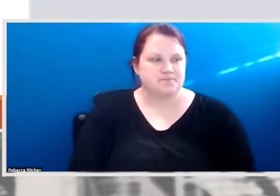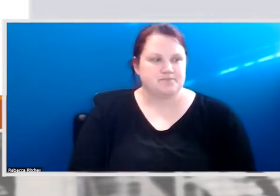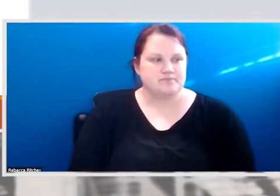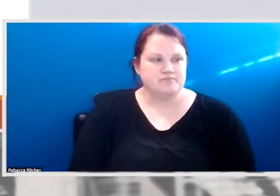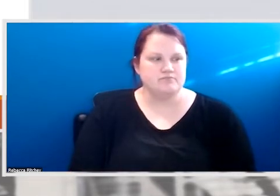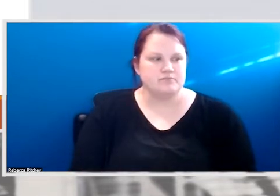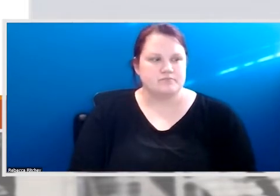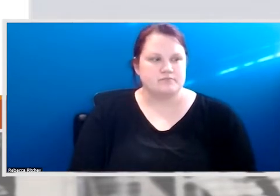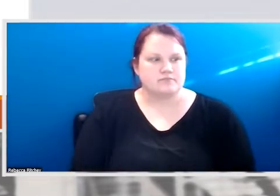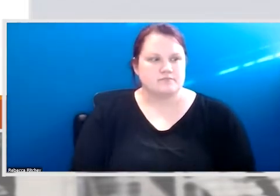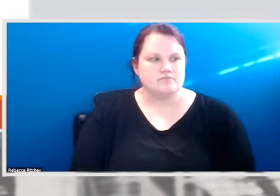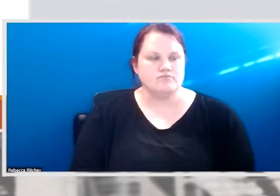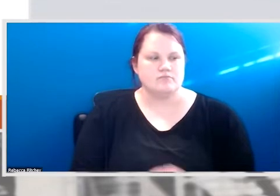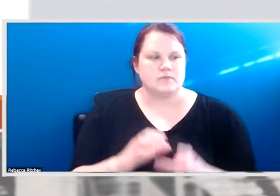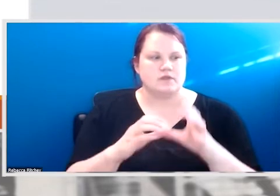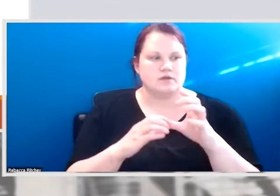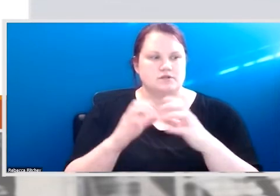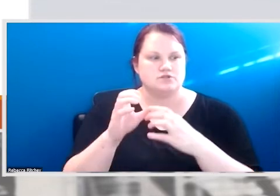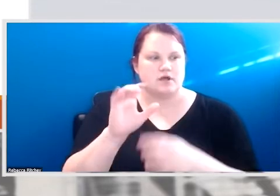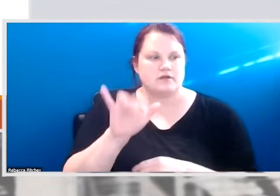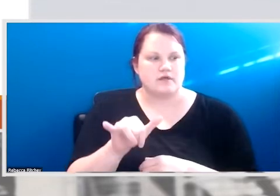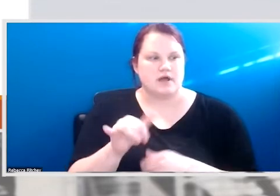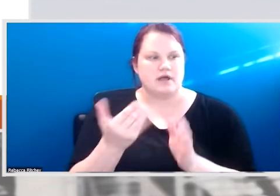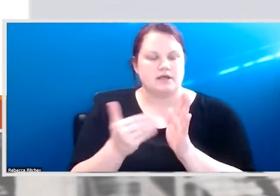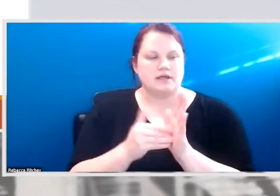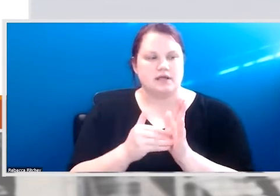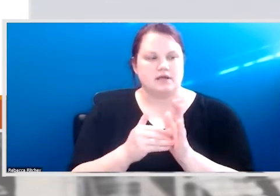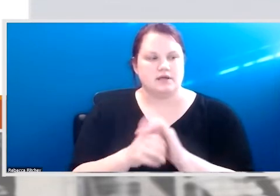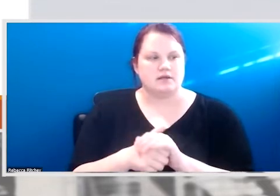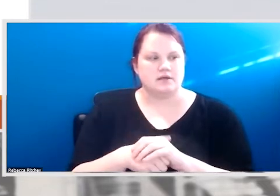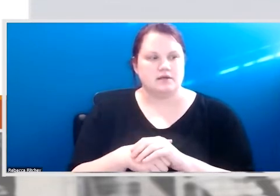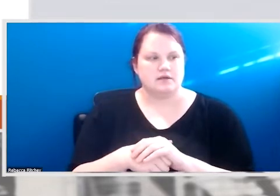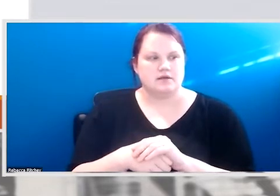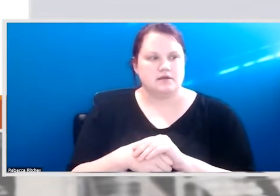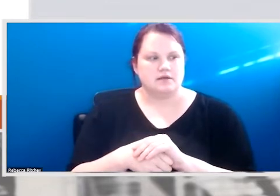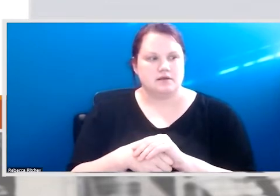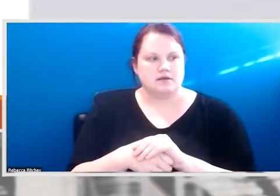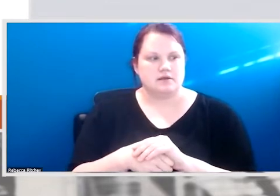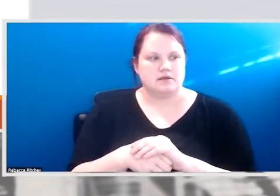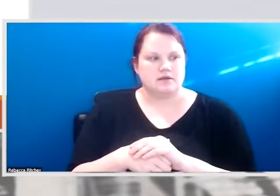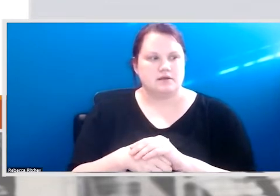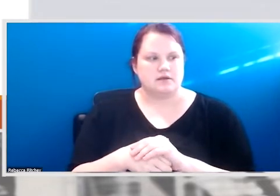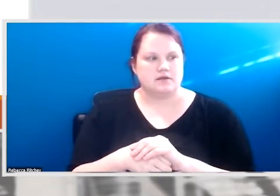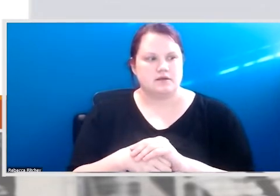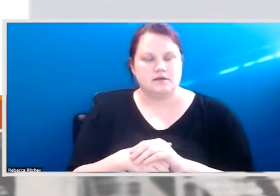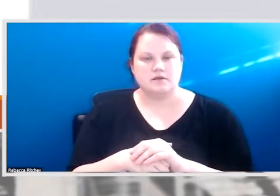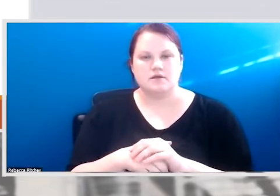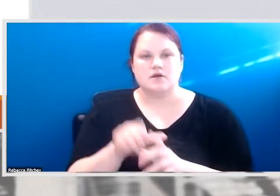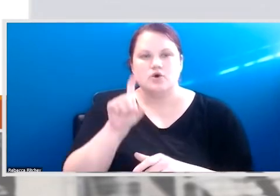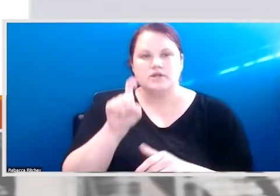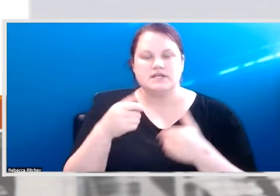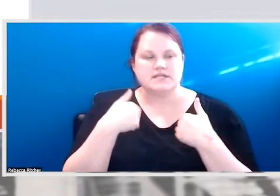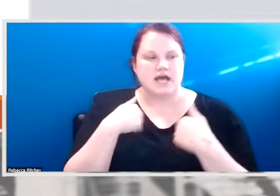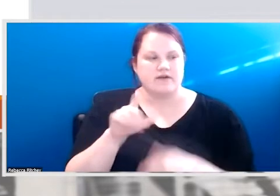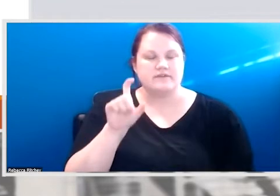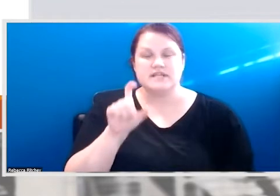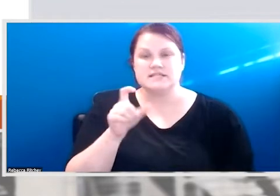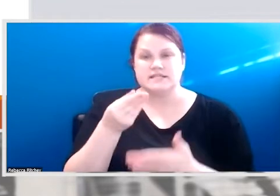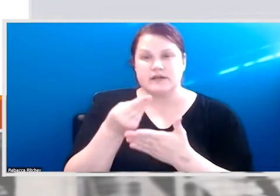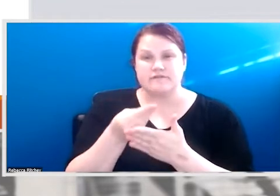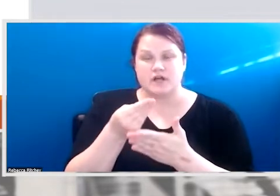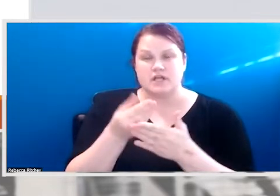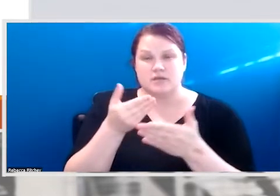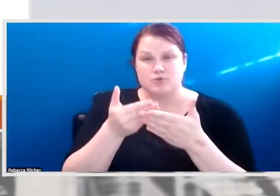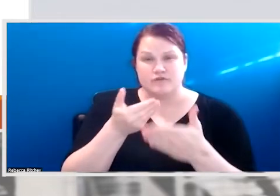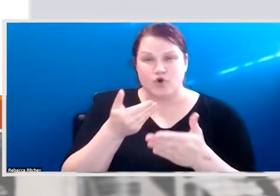So when we go to construct that, we again, we need to have the necessary funding before we go out to